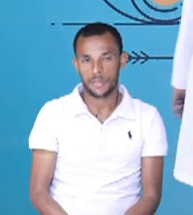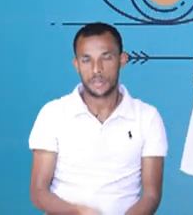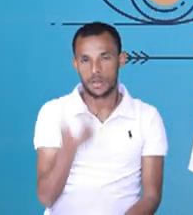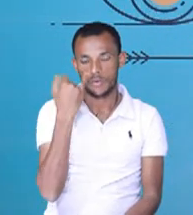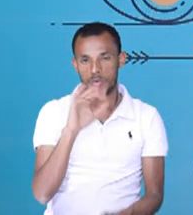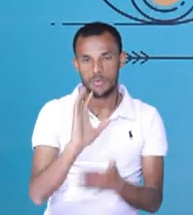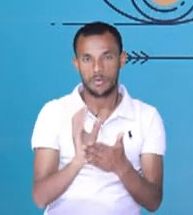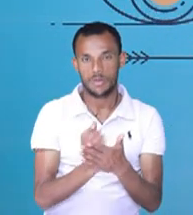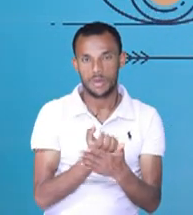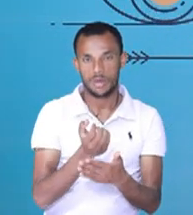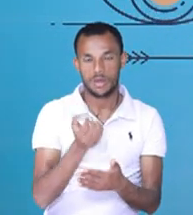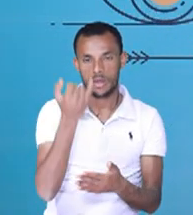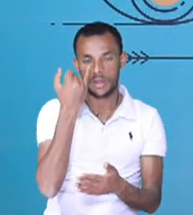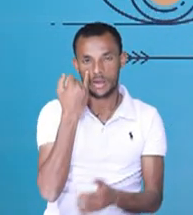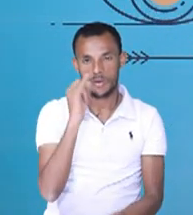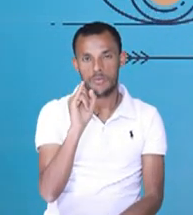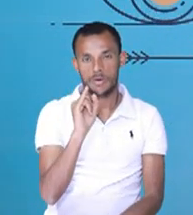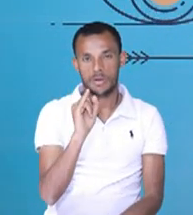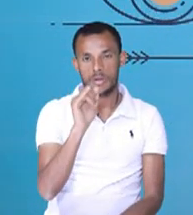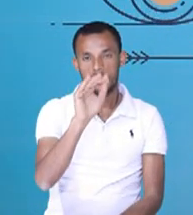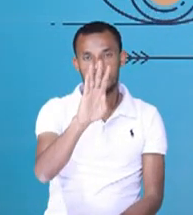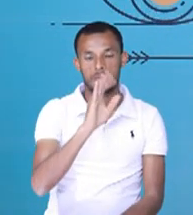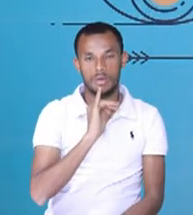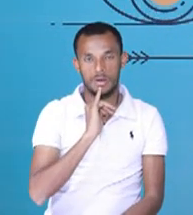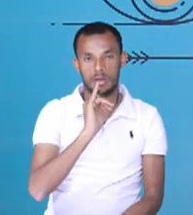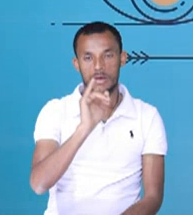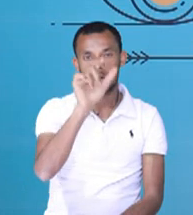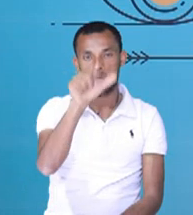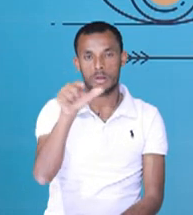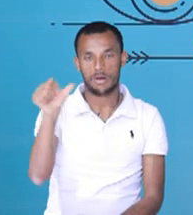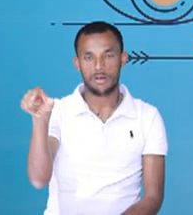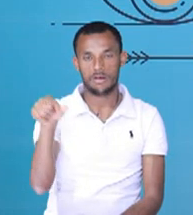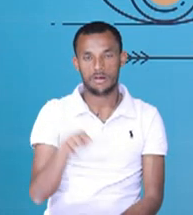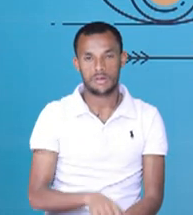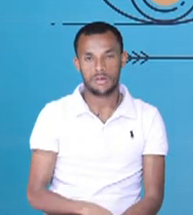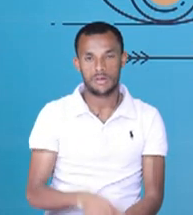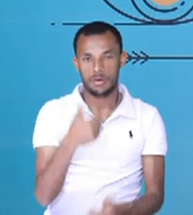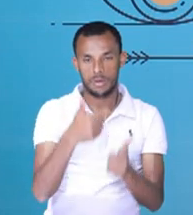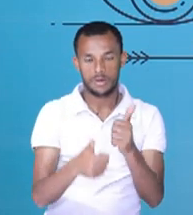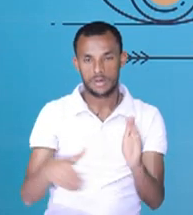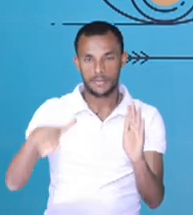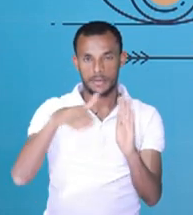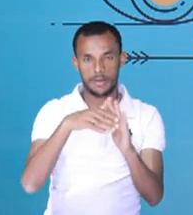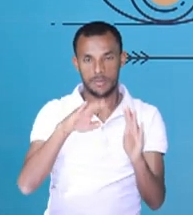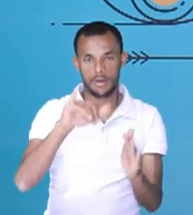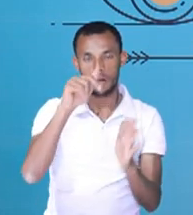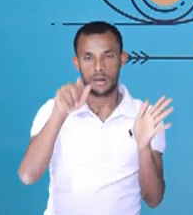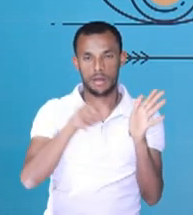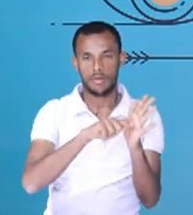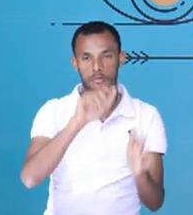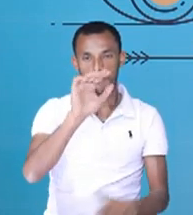If you take that, if B is a matrix, which was represented by